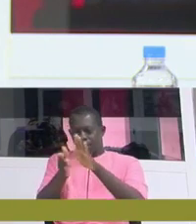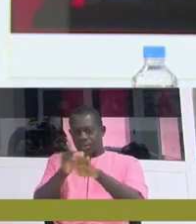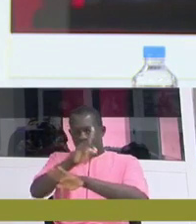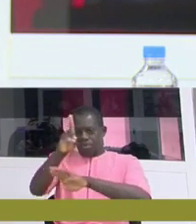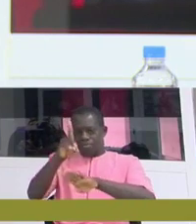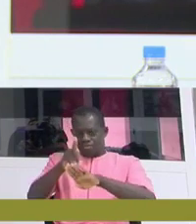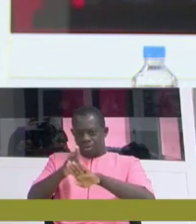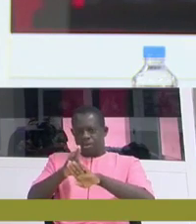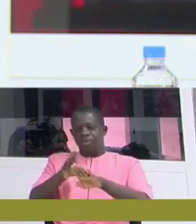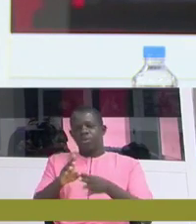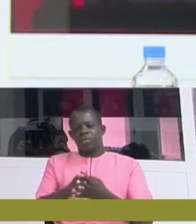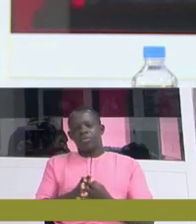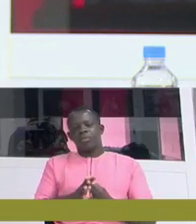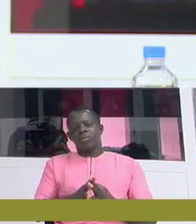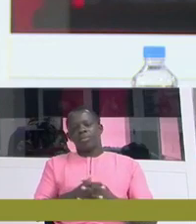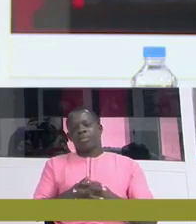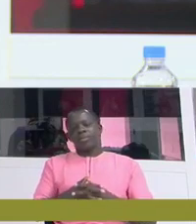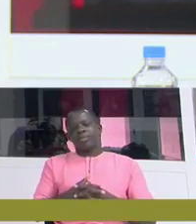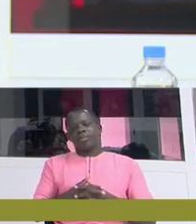when I came